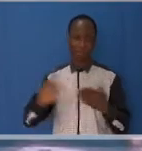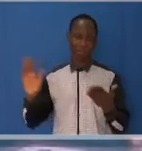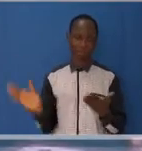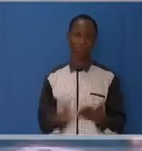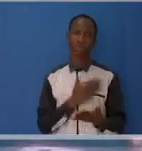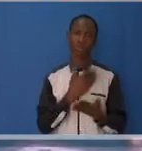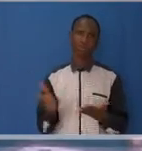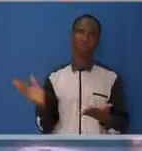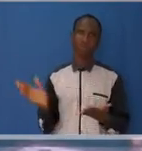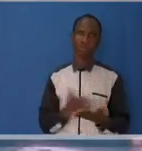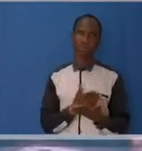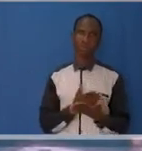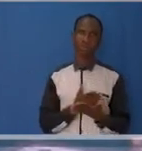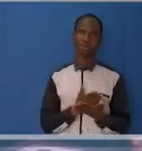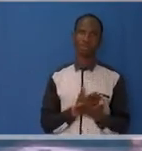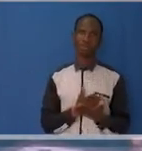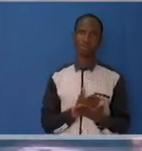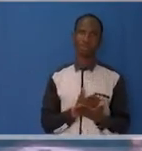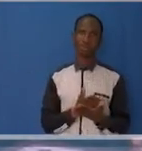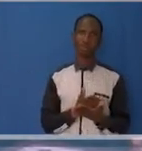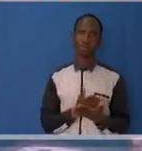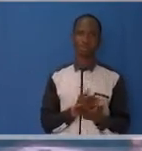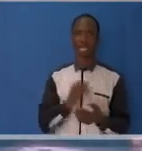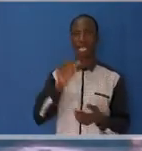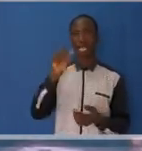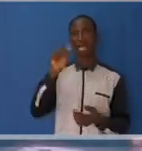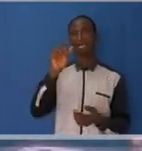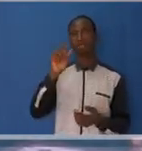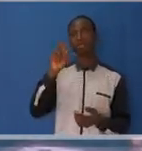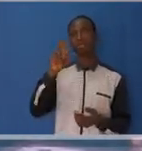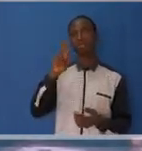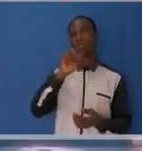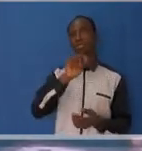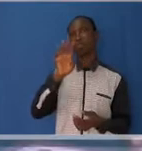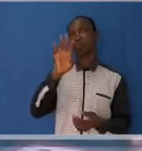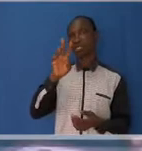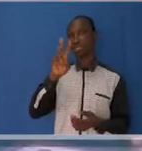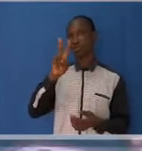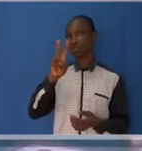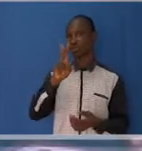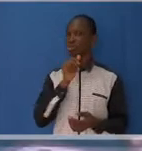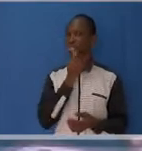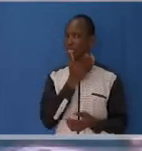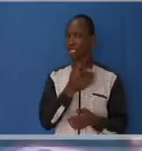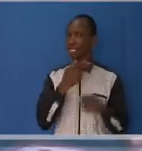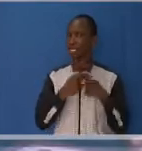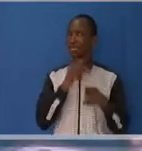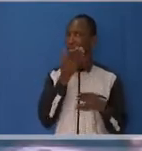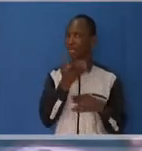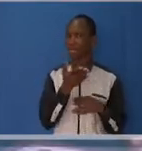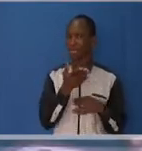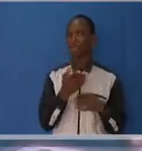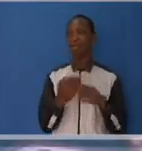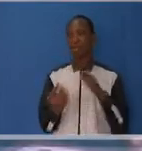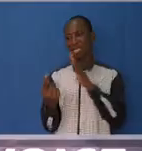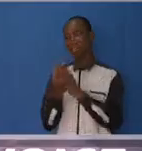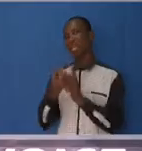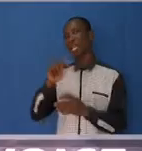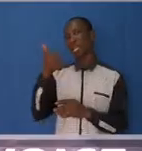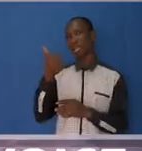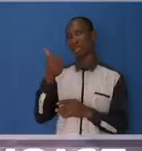to eno de empie e wa asoma funyuma etimienu nche mo aduanan mienu ho epie o baby